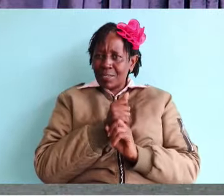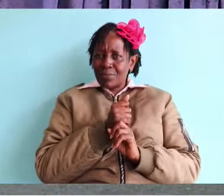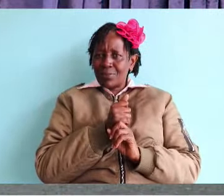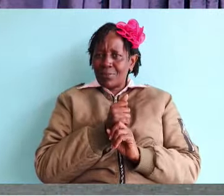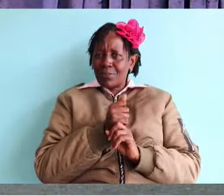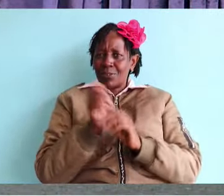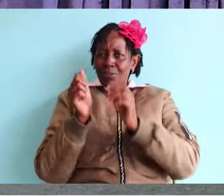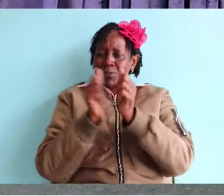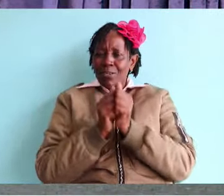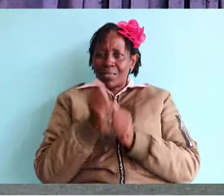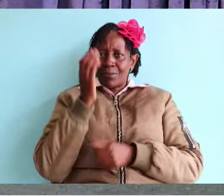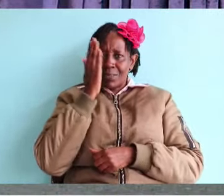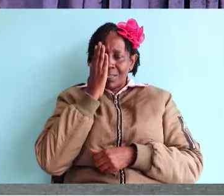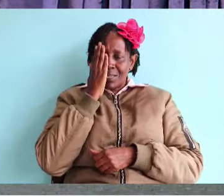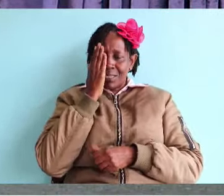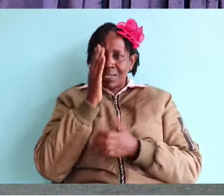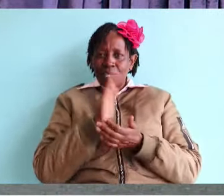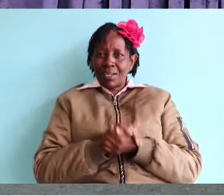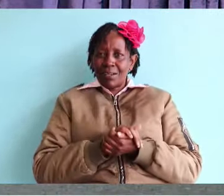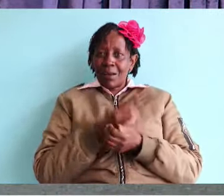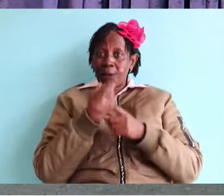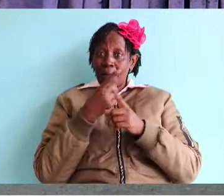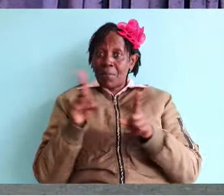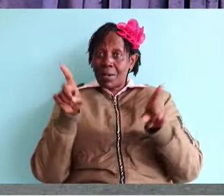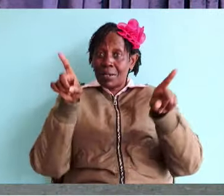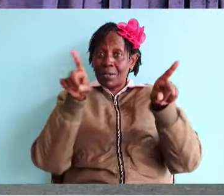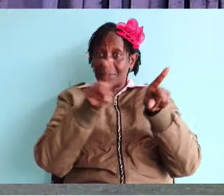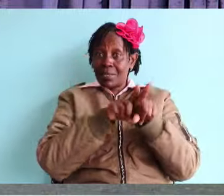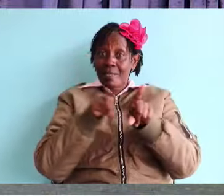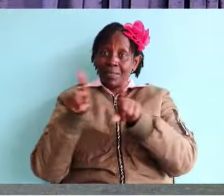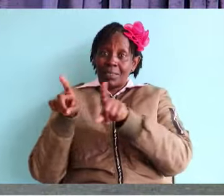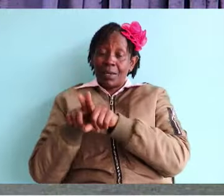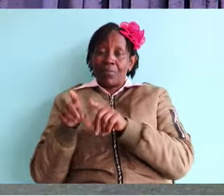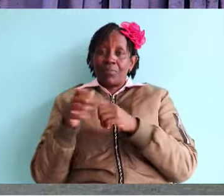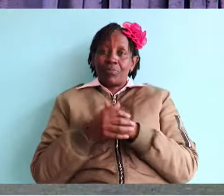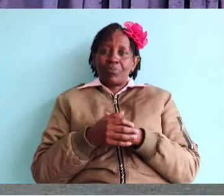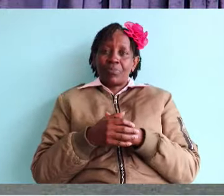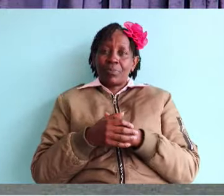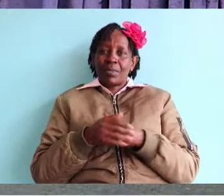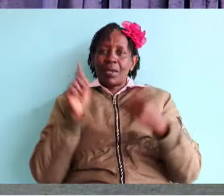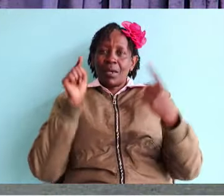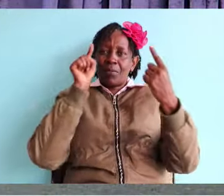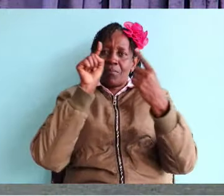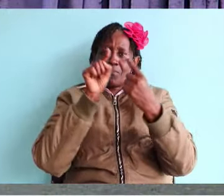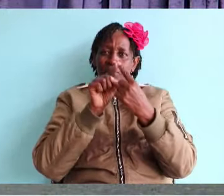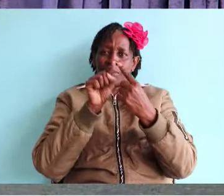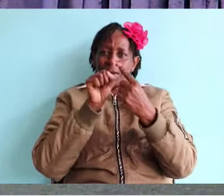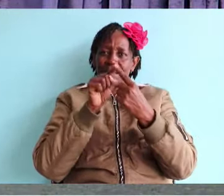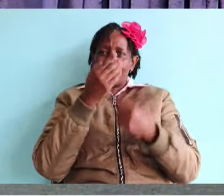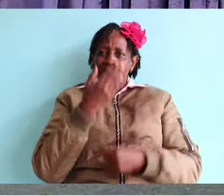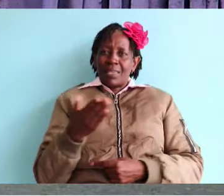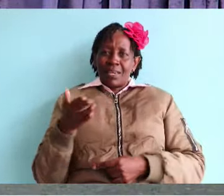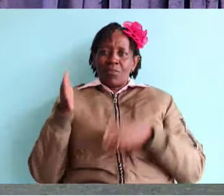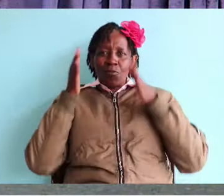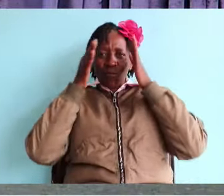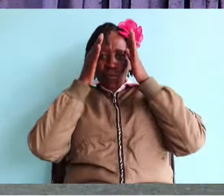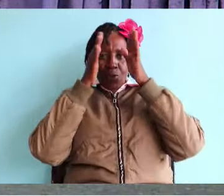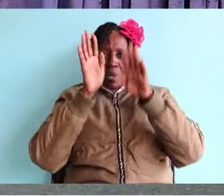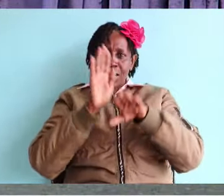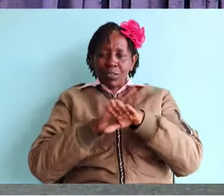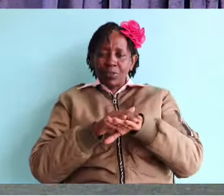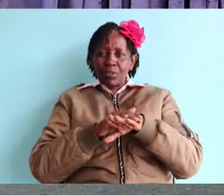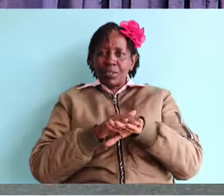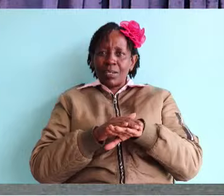Israel. But then also, which is the main thing that we are to focus on, is the life of